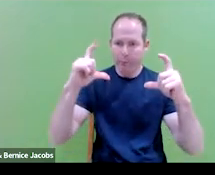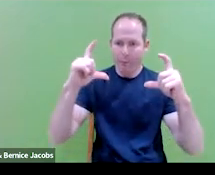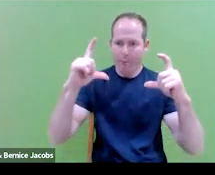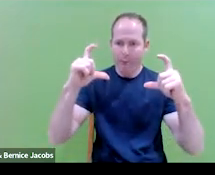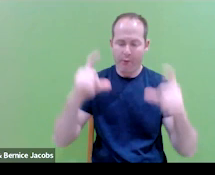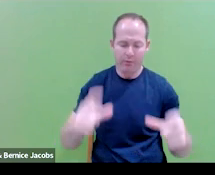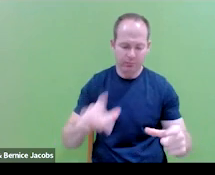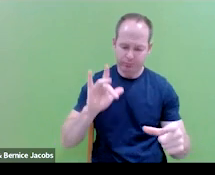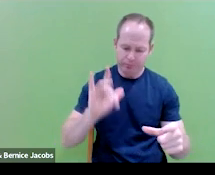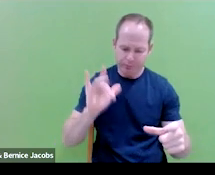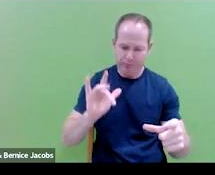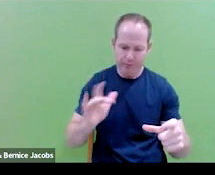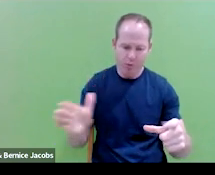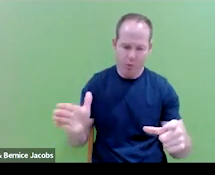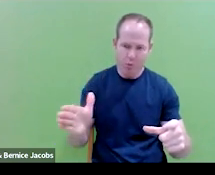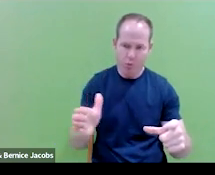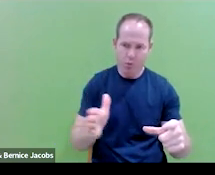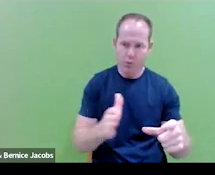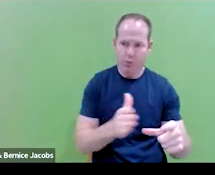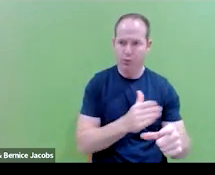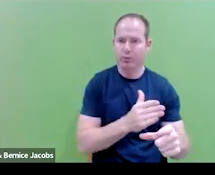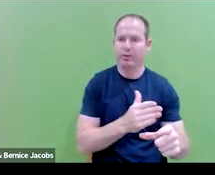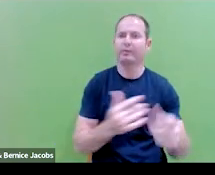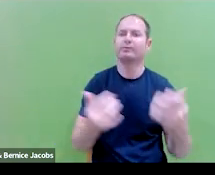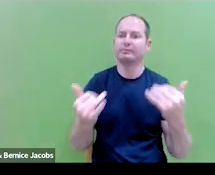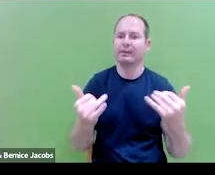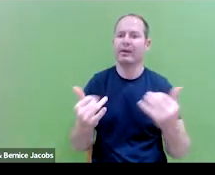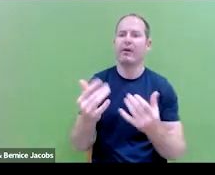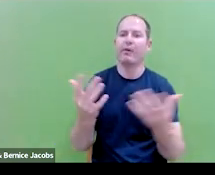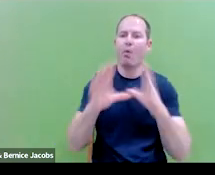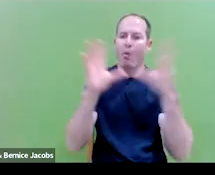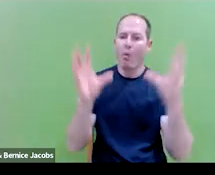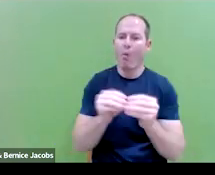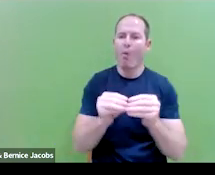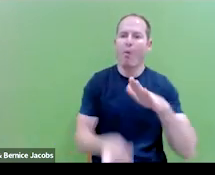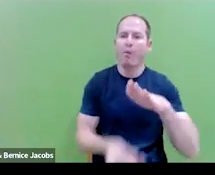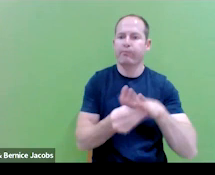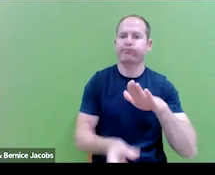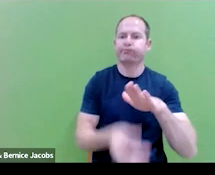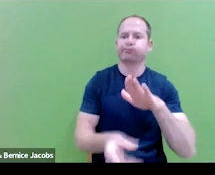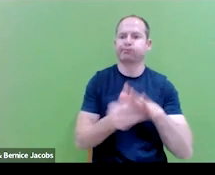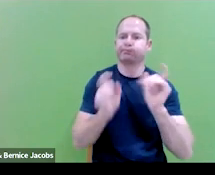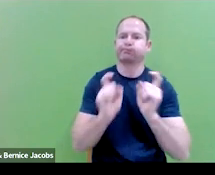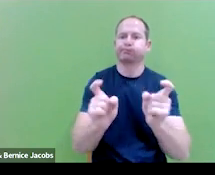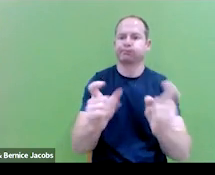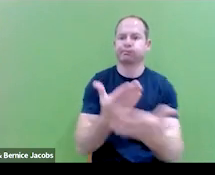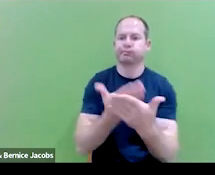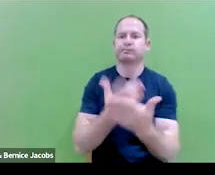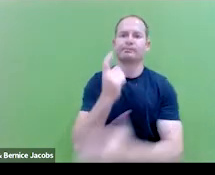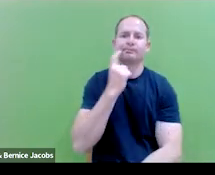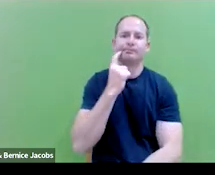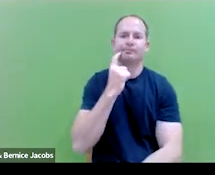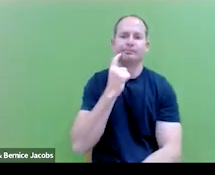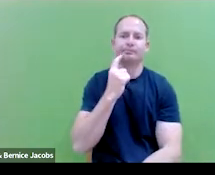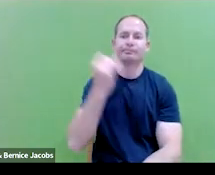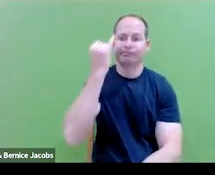With a camera icon, you're scanning a barcode, and immediately all of those things are preloaded. So it's fast, it's simple, it's